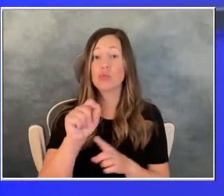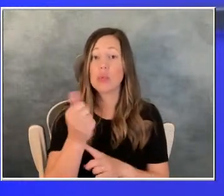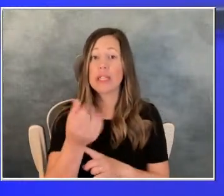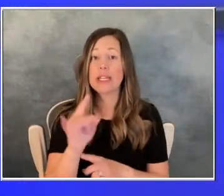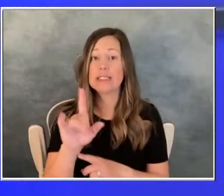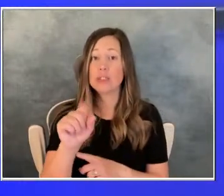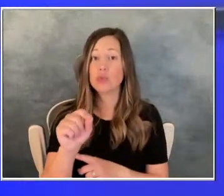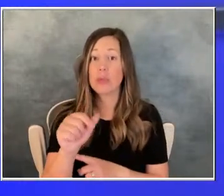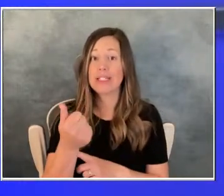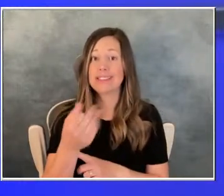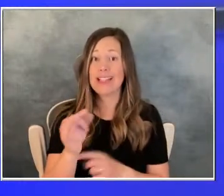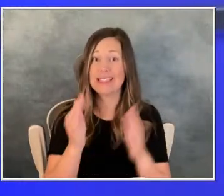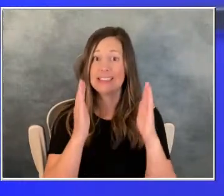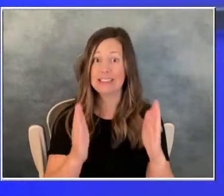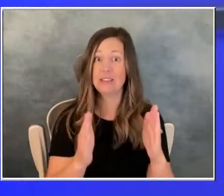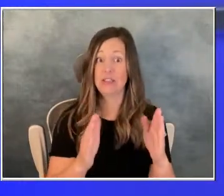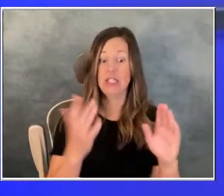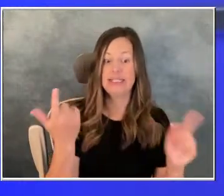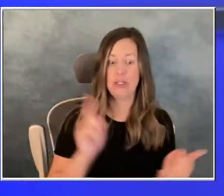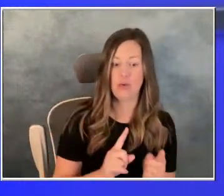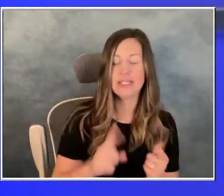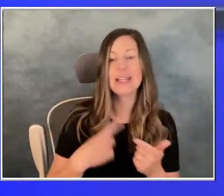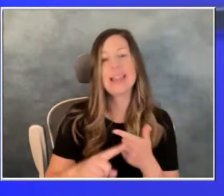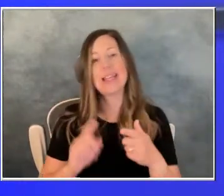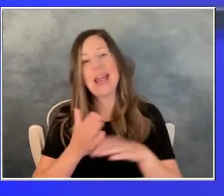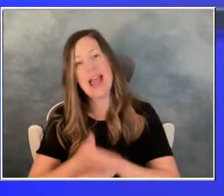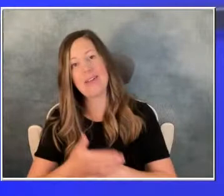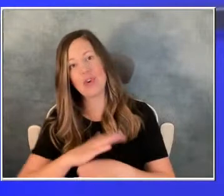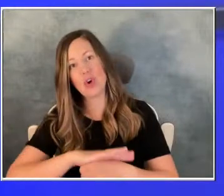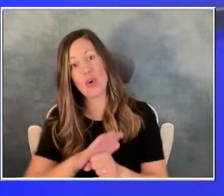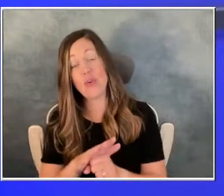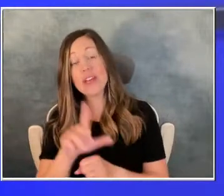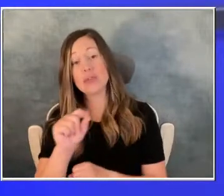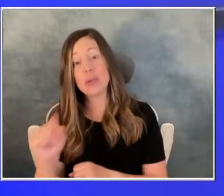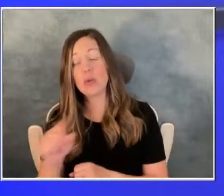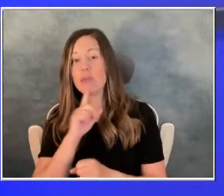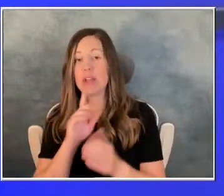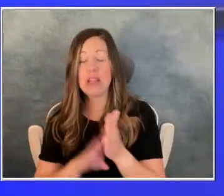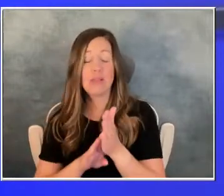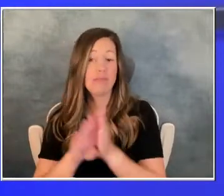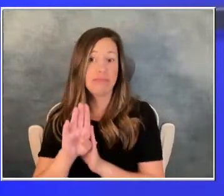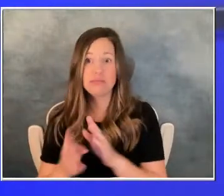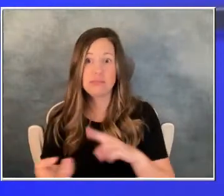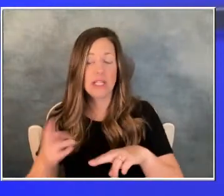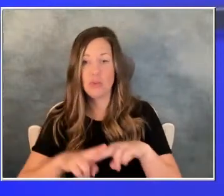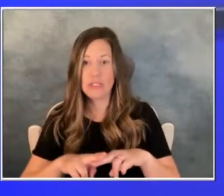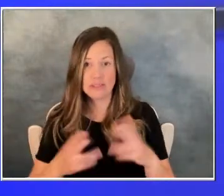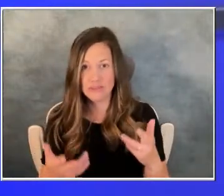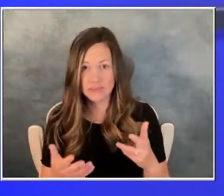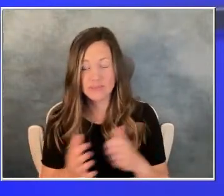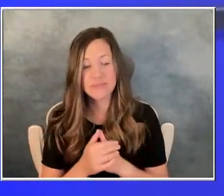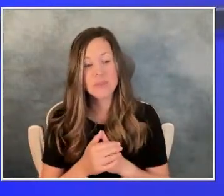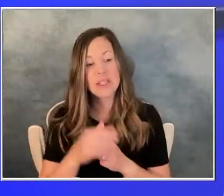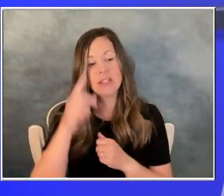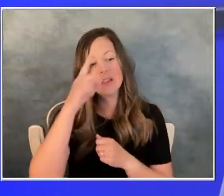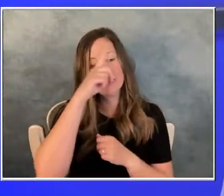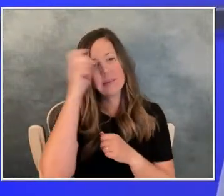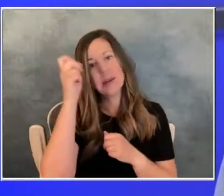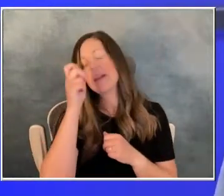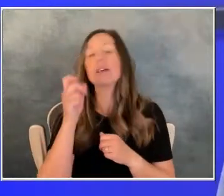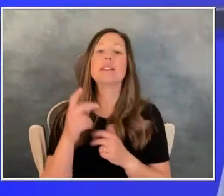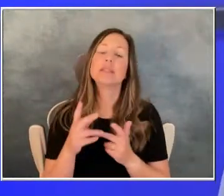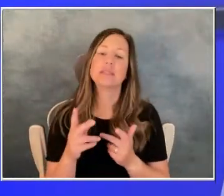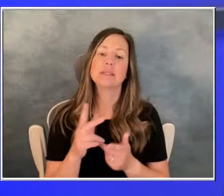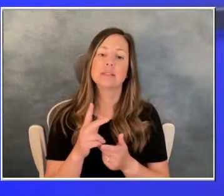COVID 2020, they have increased. In fact, kind of skyrocketed, because the personal usage